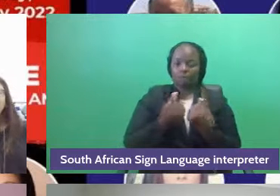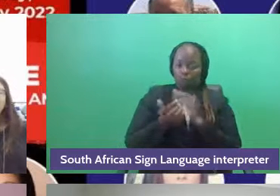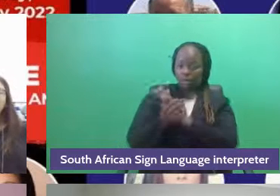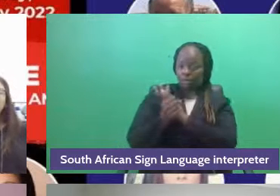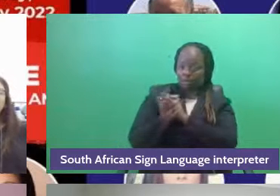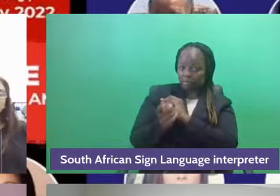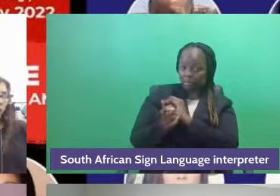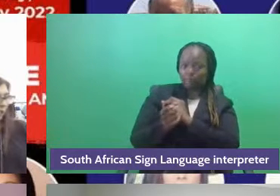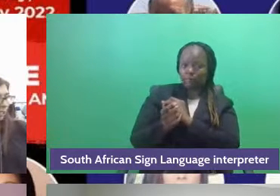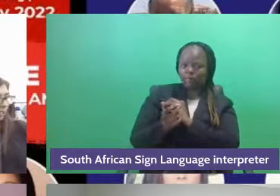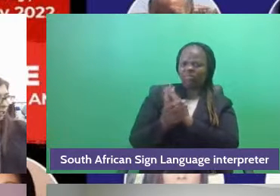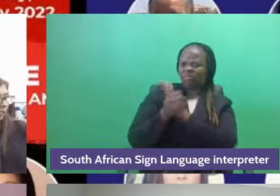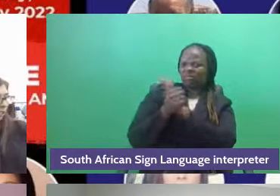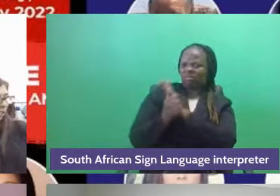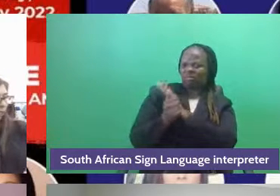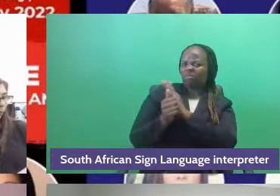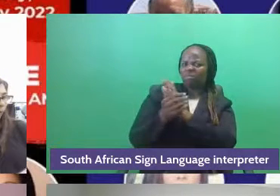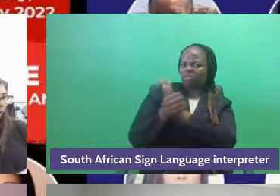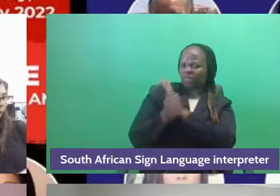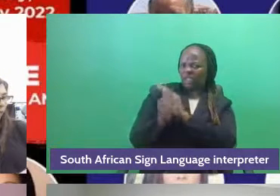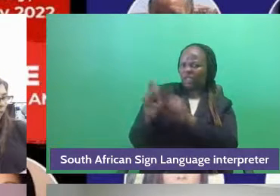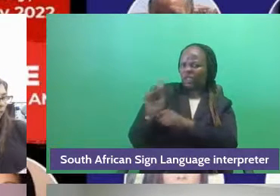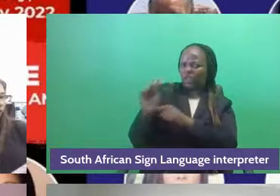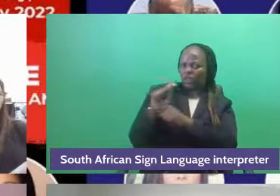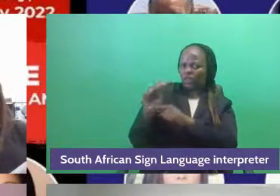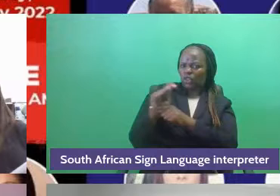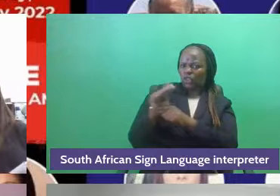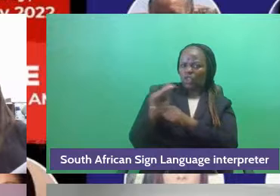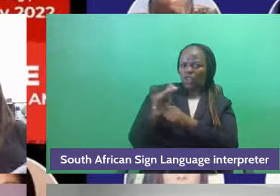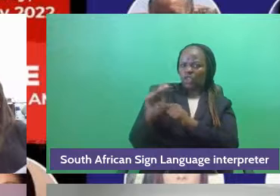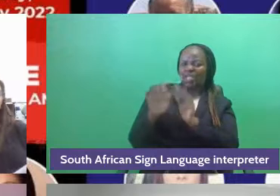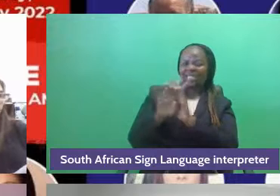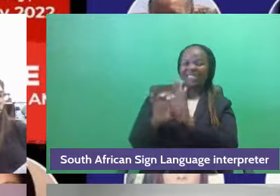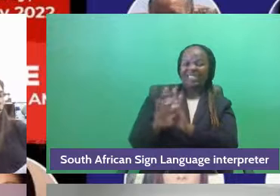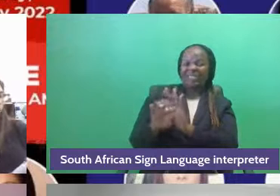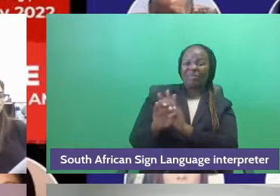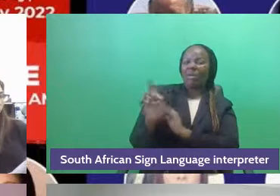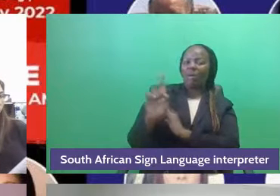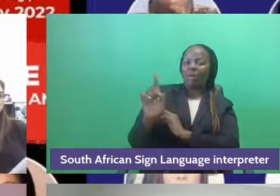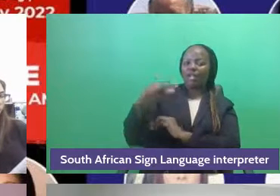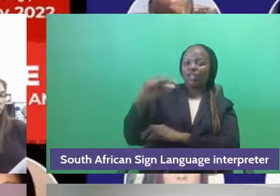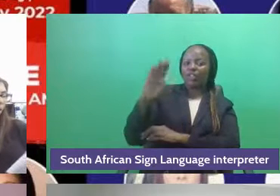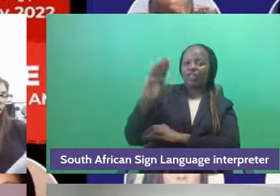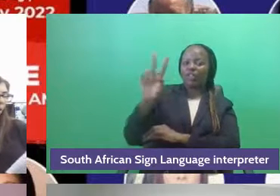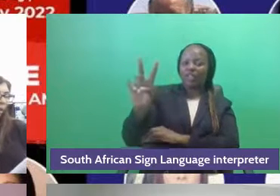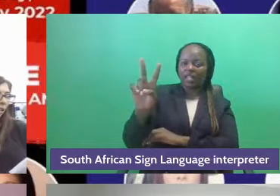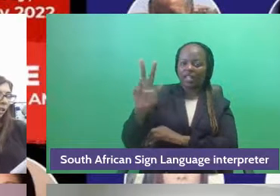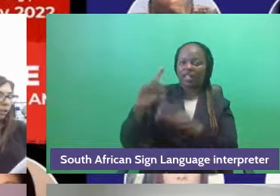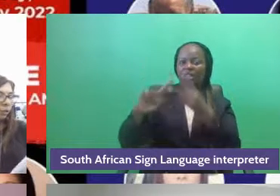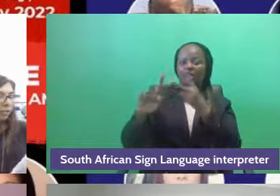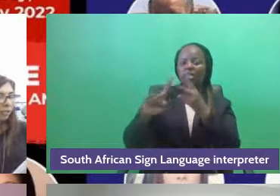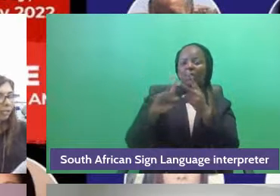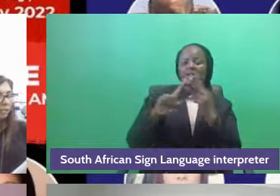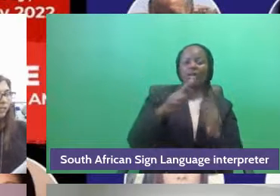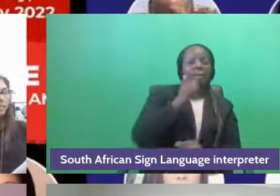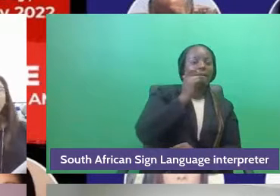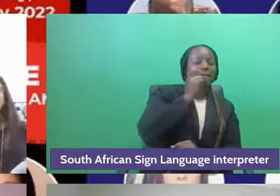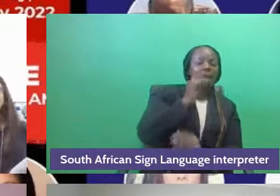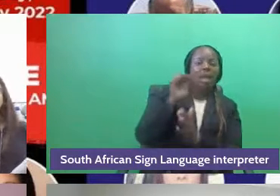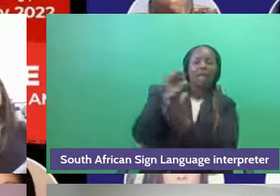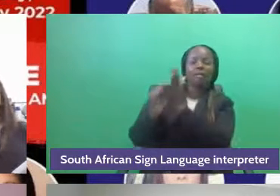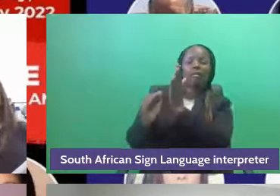examples of the capacitation and skills training that we've had is gender-based violence. We've covered femicide, who the